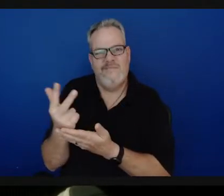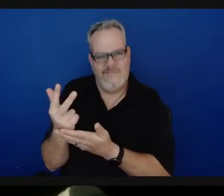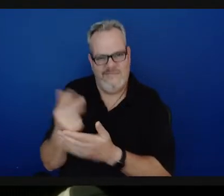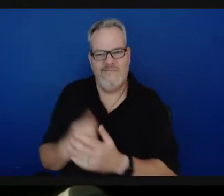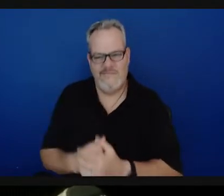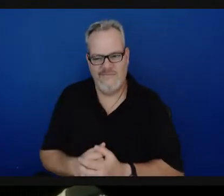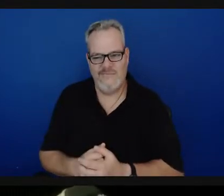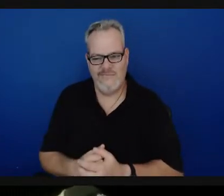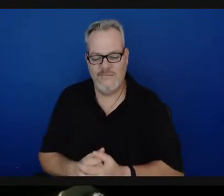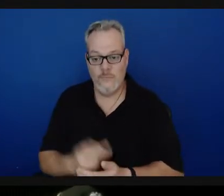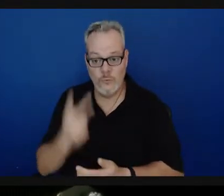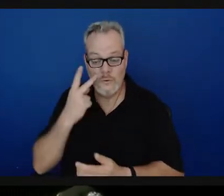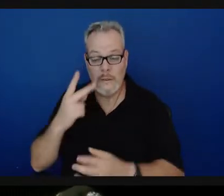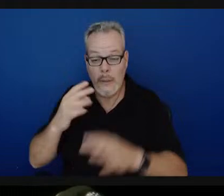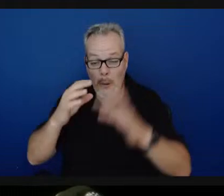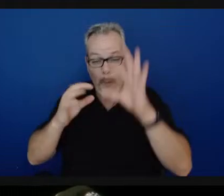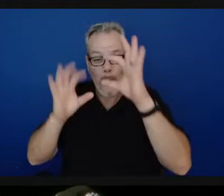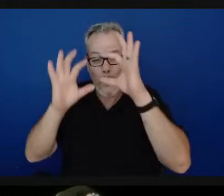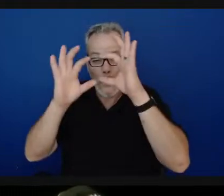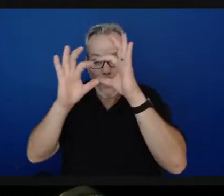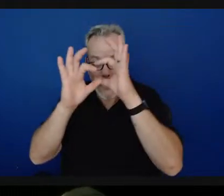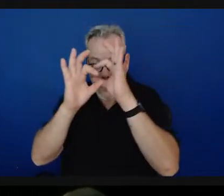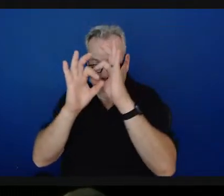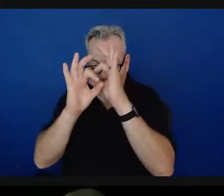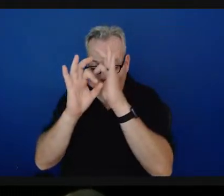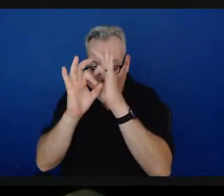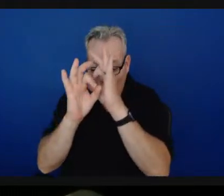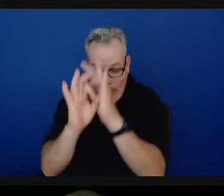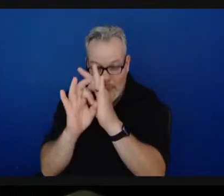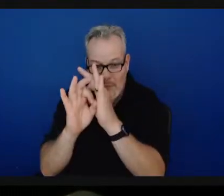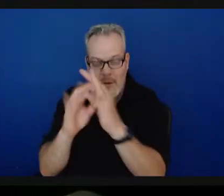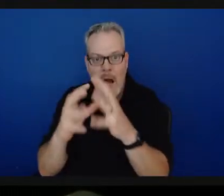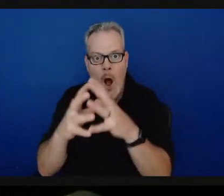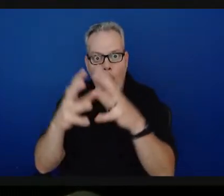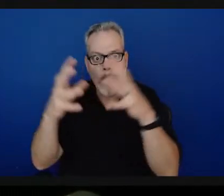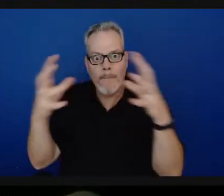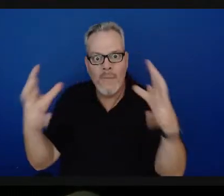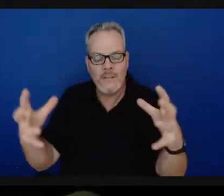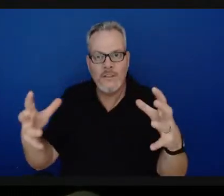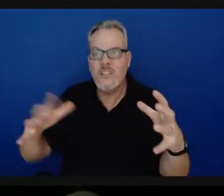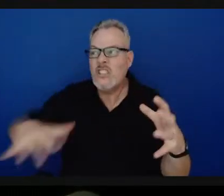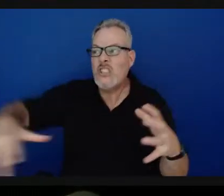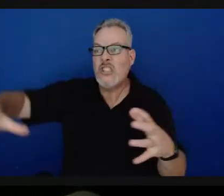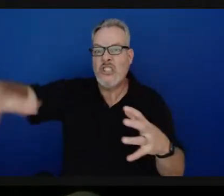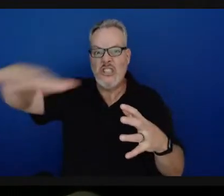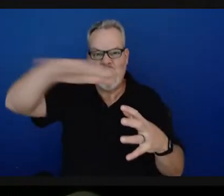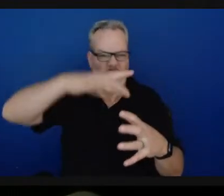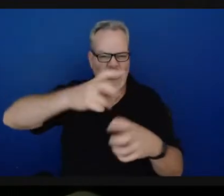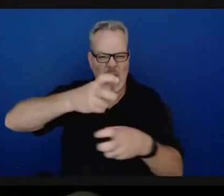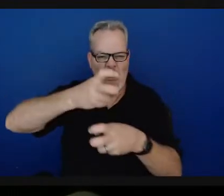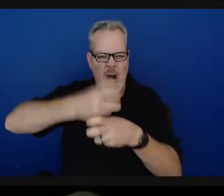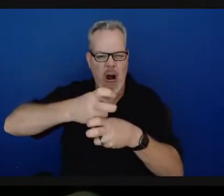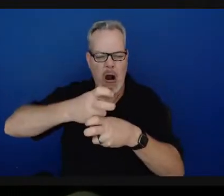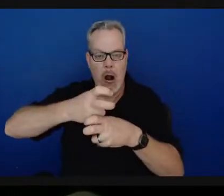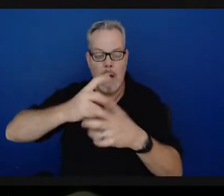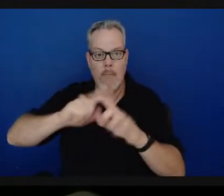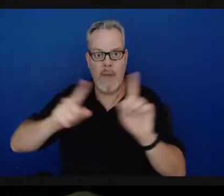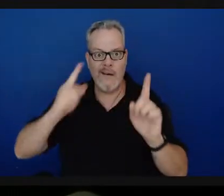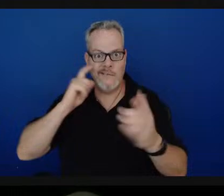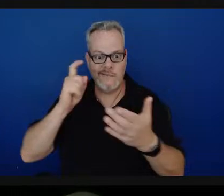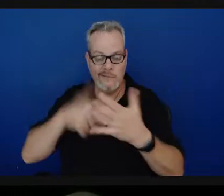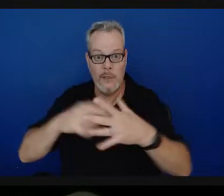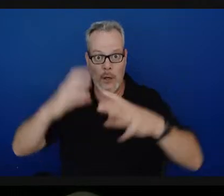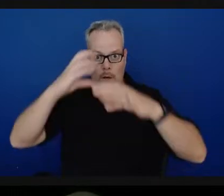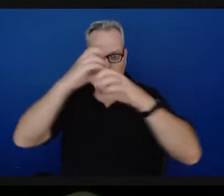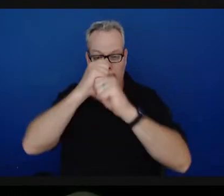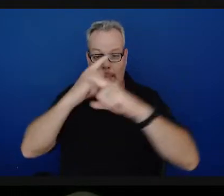a little drop in how much SO2 is around the atmosphere. But when you zoom into Hawaii Island, you can see that certainly there is an impact across